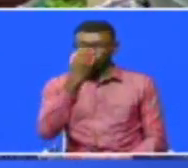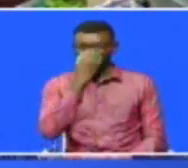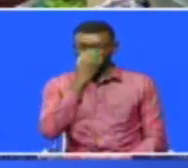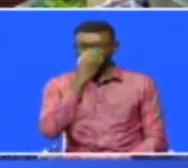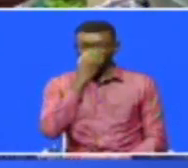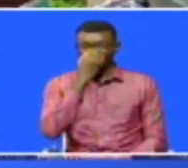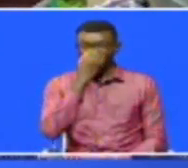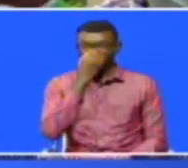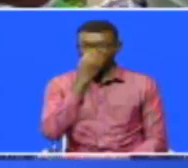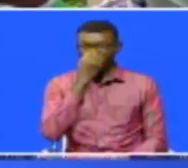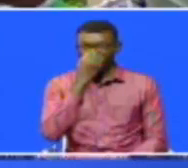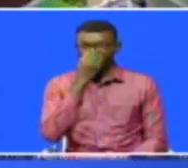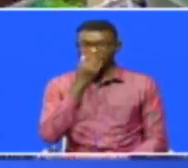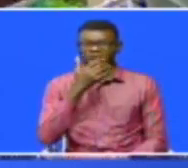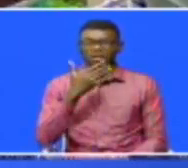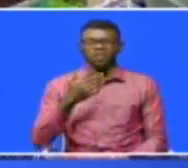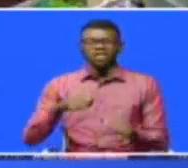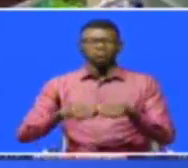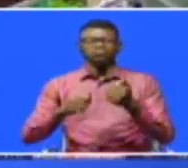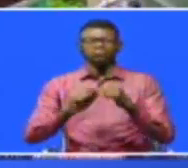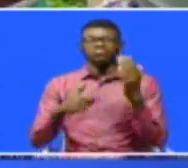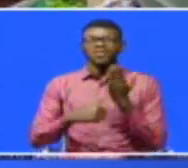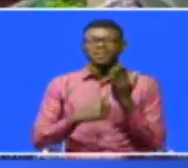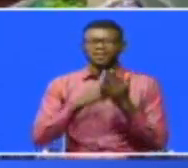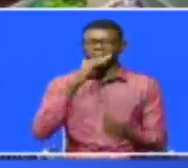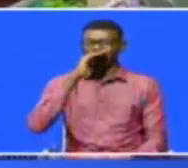Ruto to taint the image of Musalia Mudavadi.